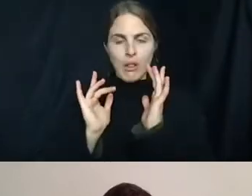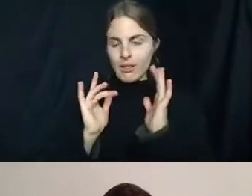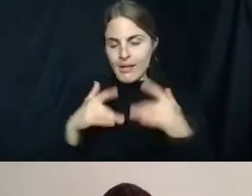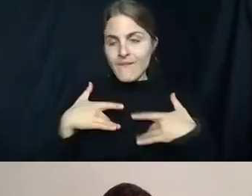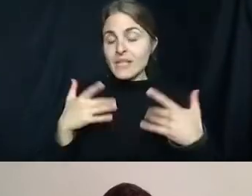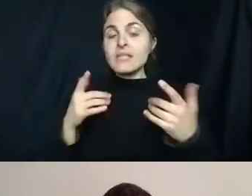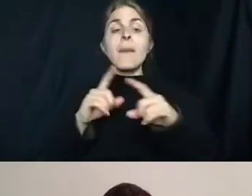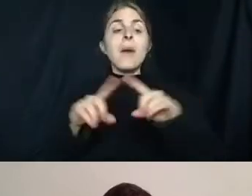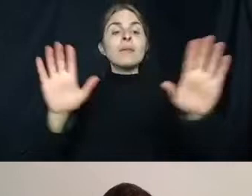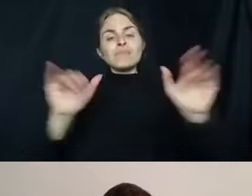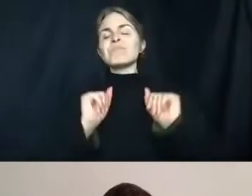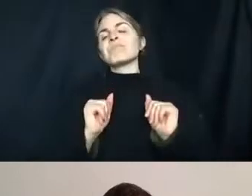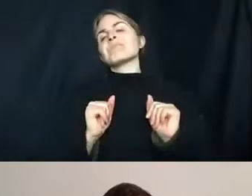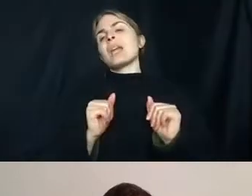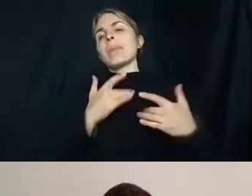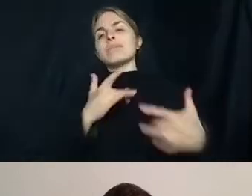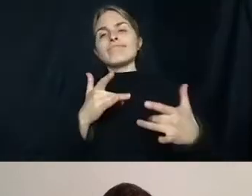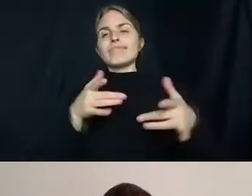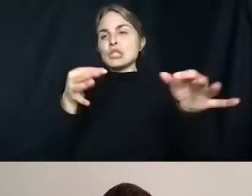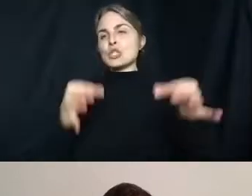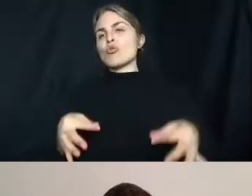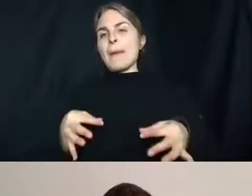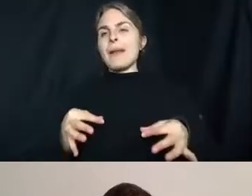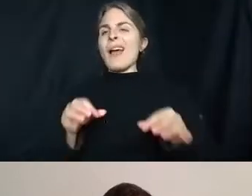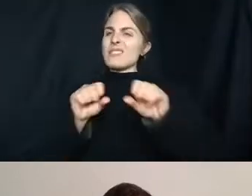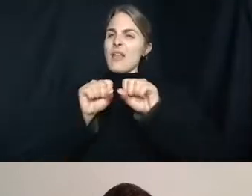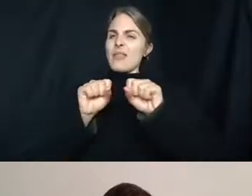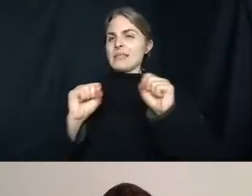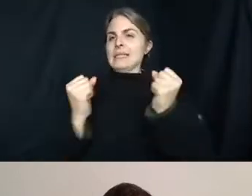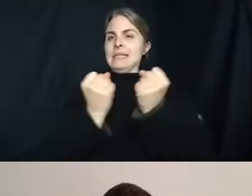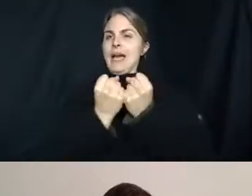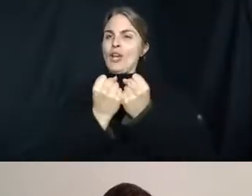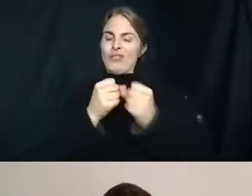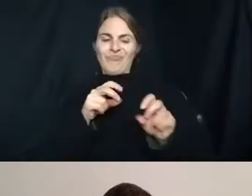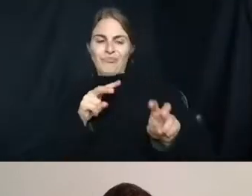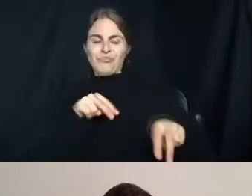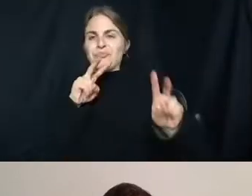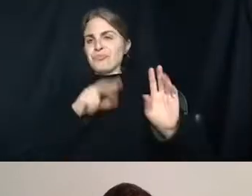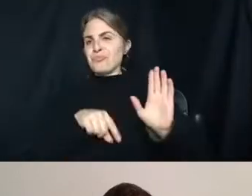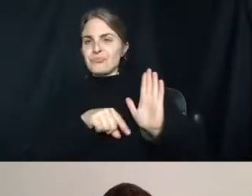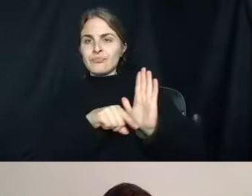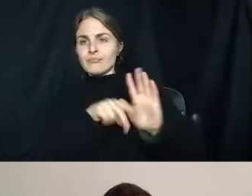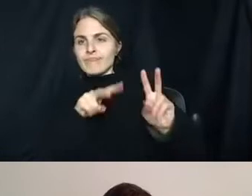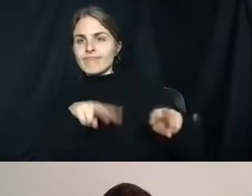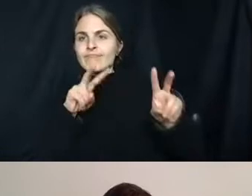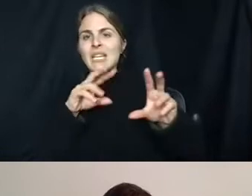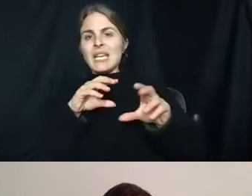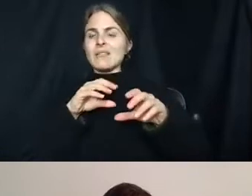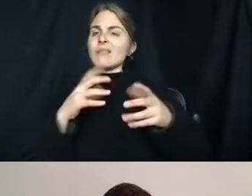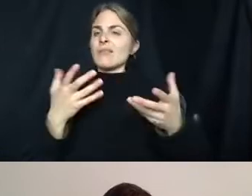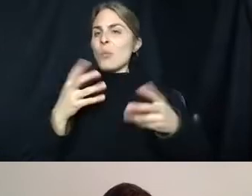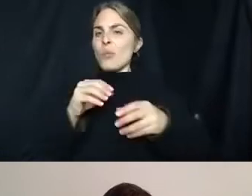yeah, you know, I usually describe it as like the societal disapproval of existing in a body perceived to have too much